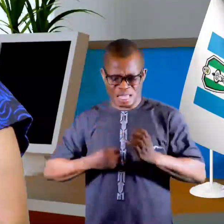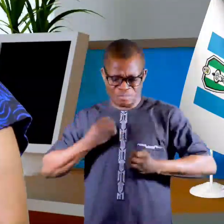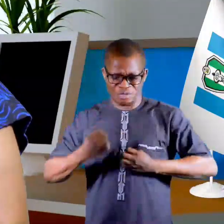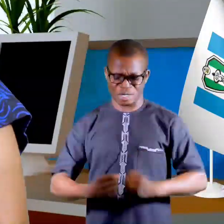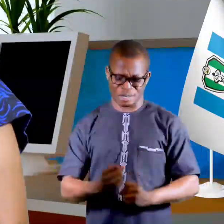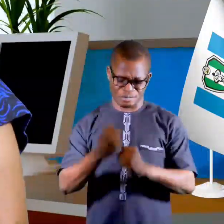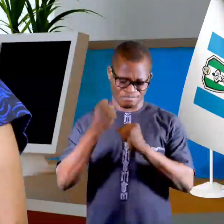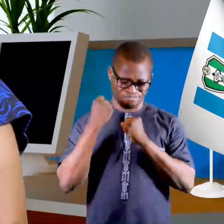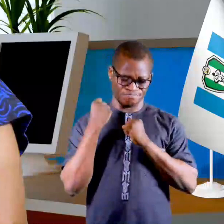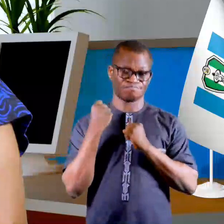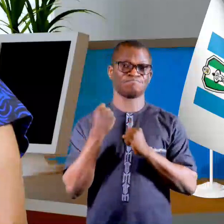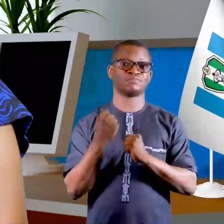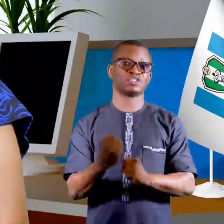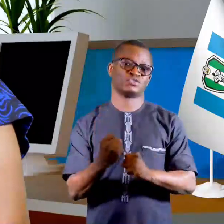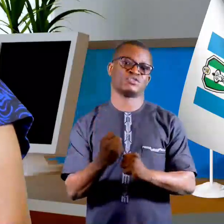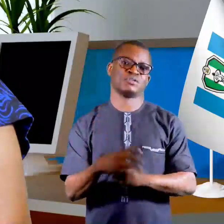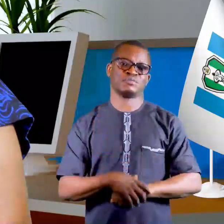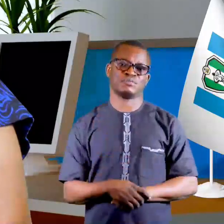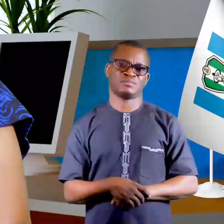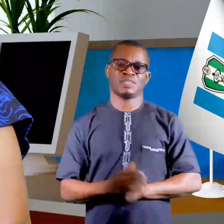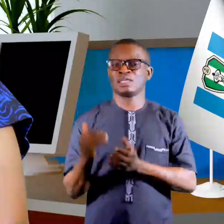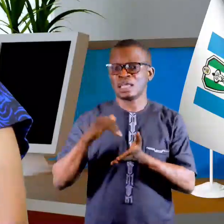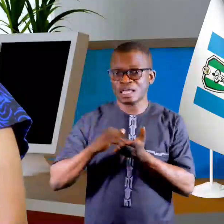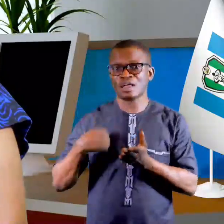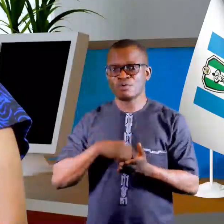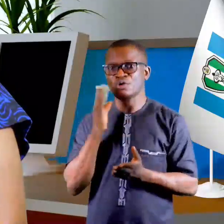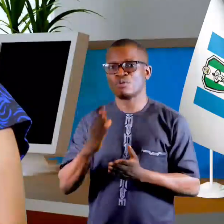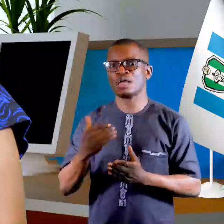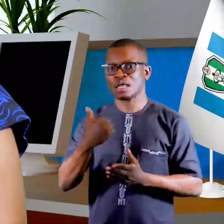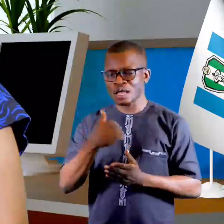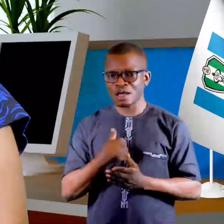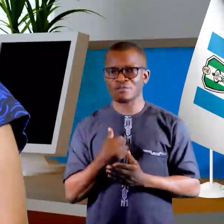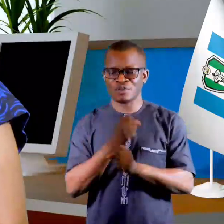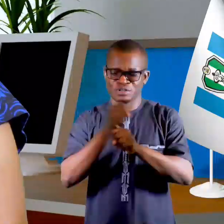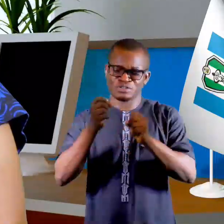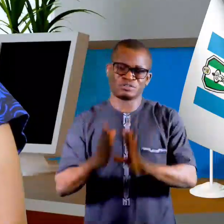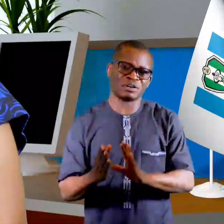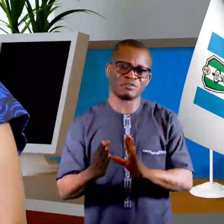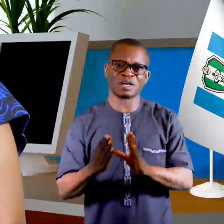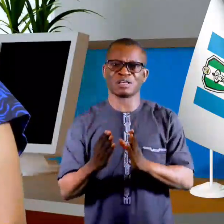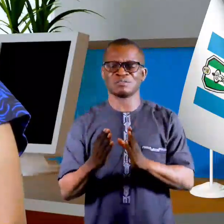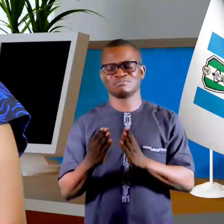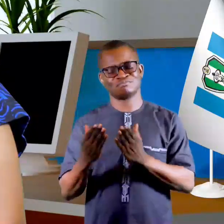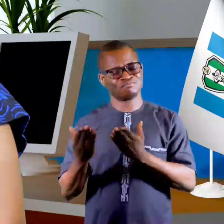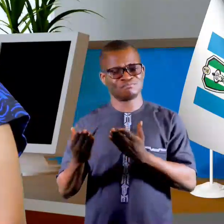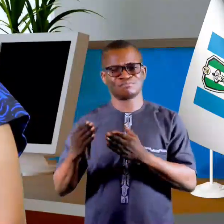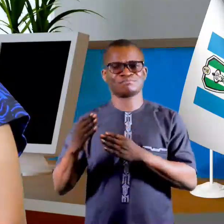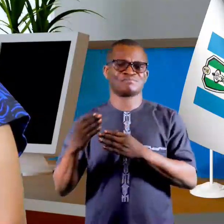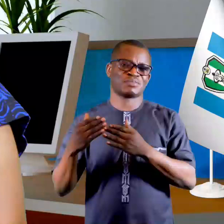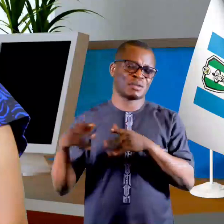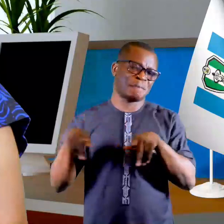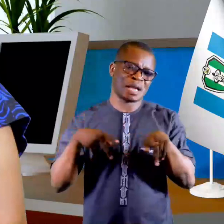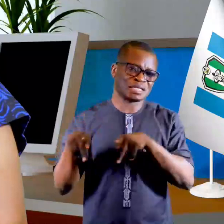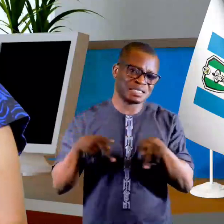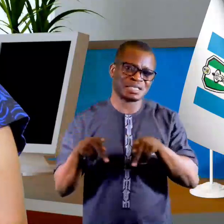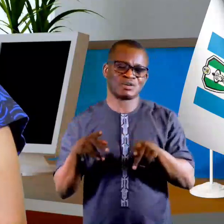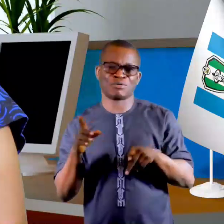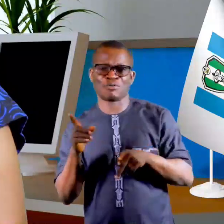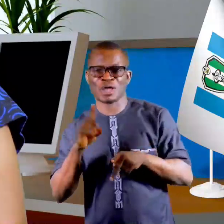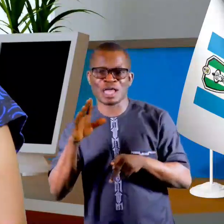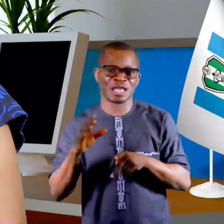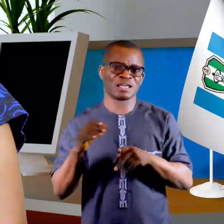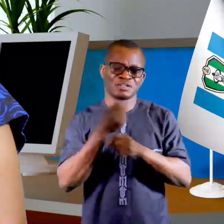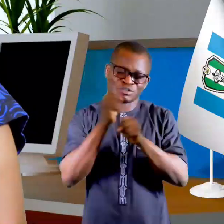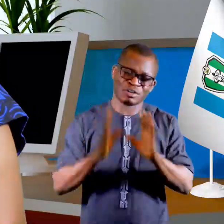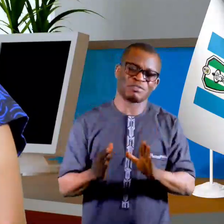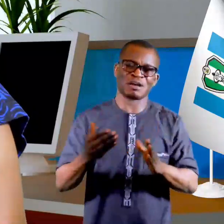job. And then we're also going to have a survivors fair whereby survivors bring their